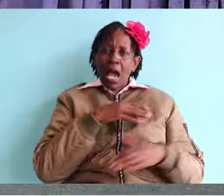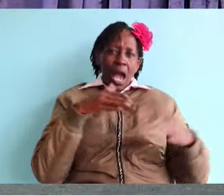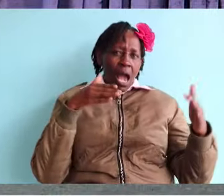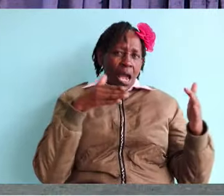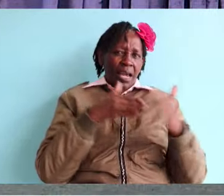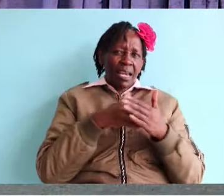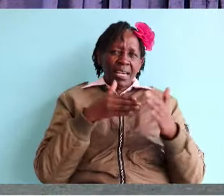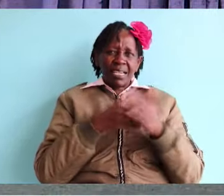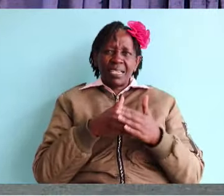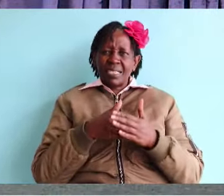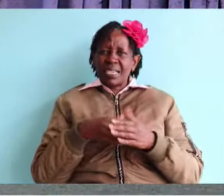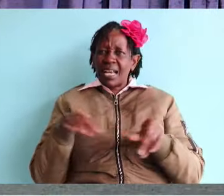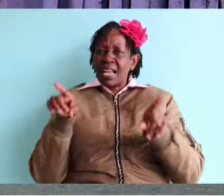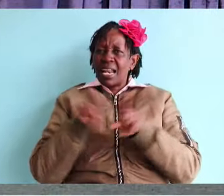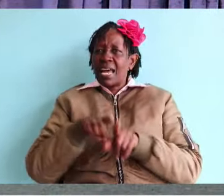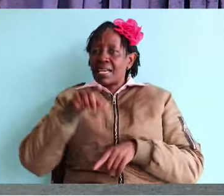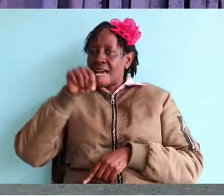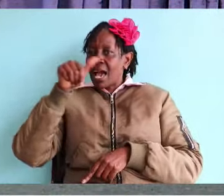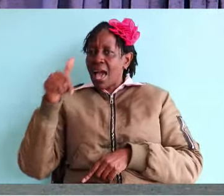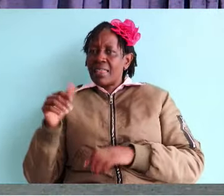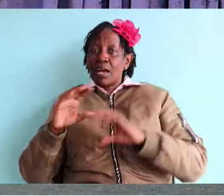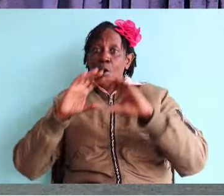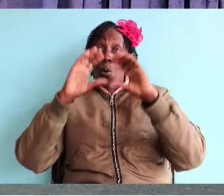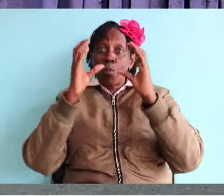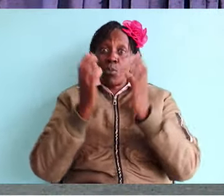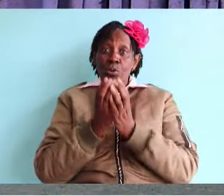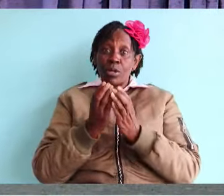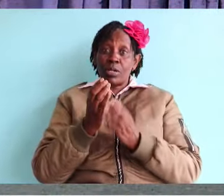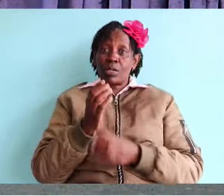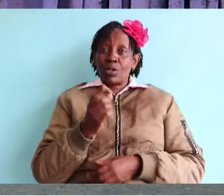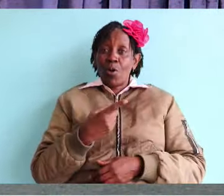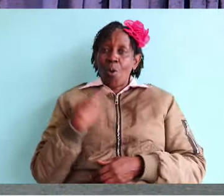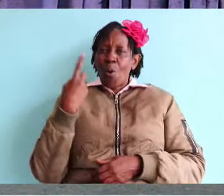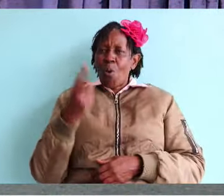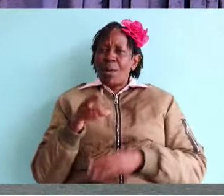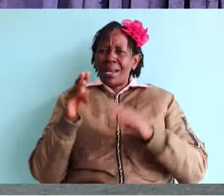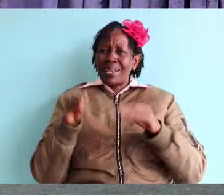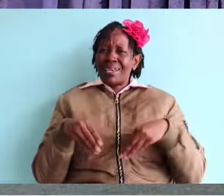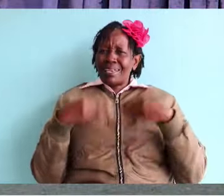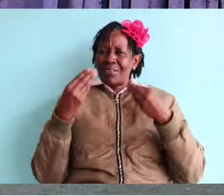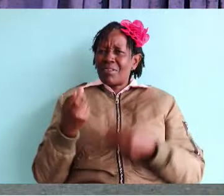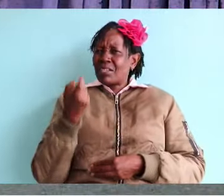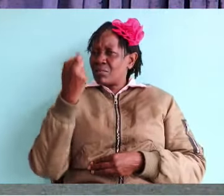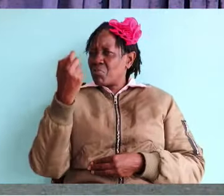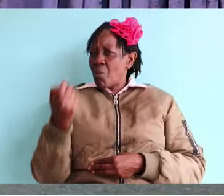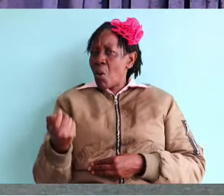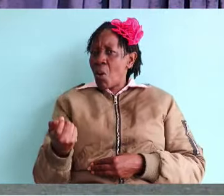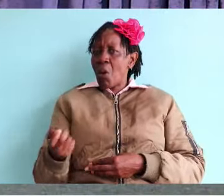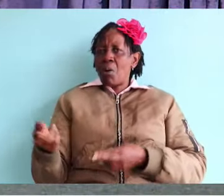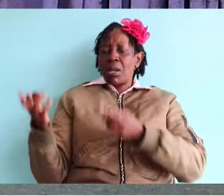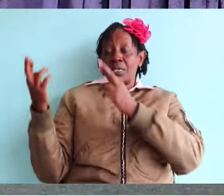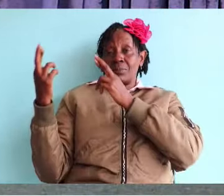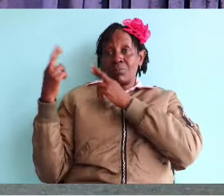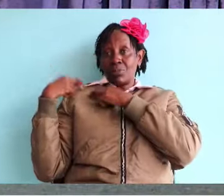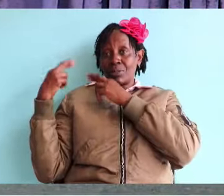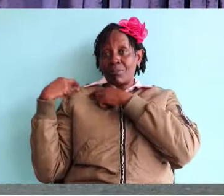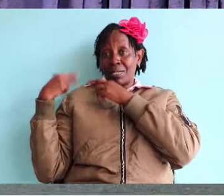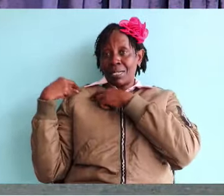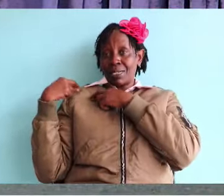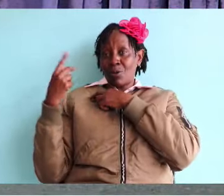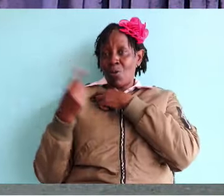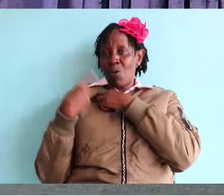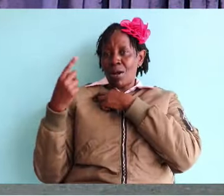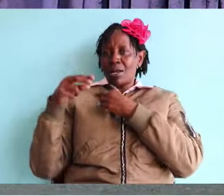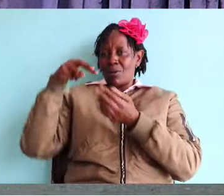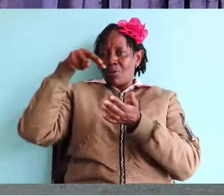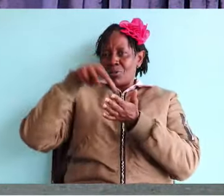of Israel. But they had just been given a little role to play. And this was to stand on River